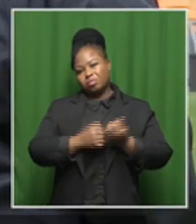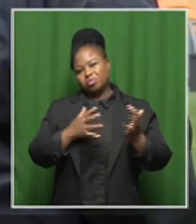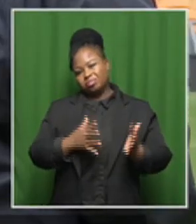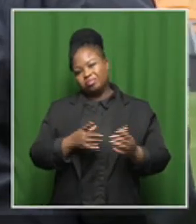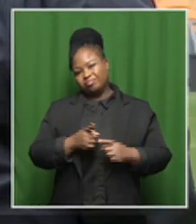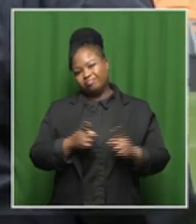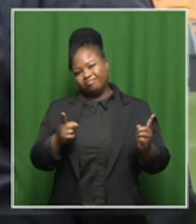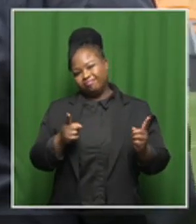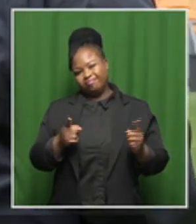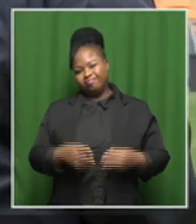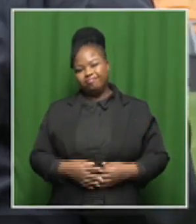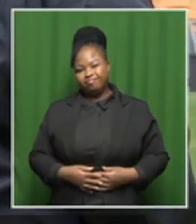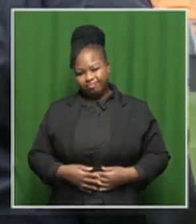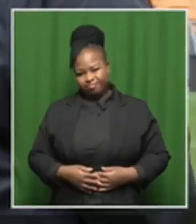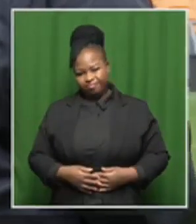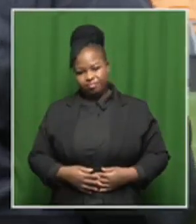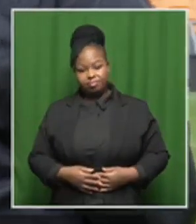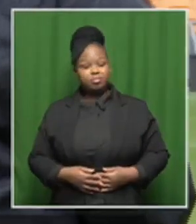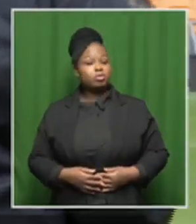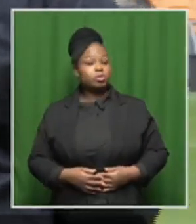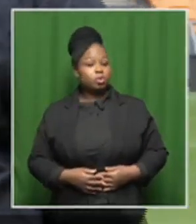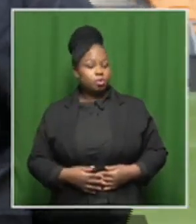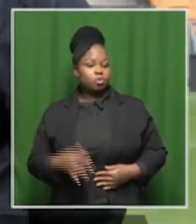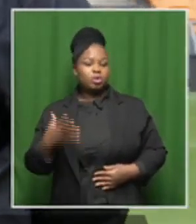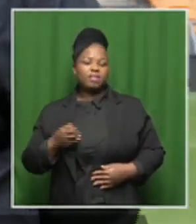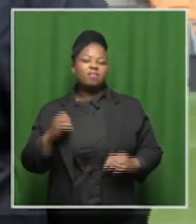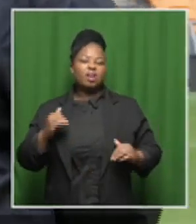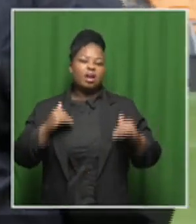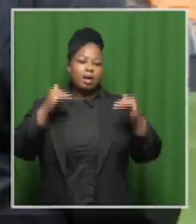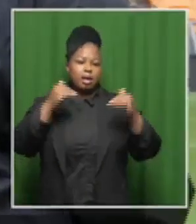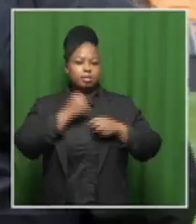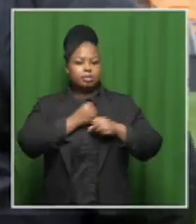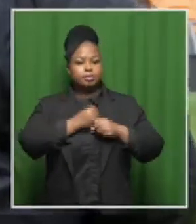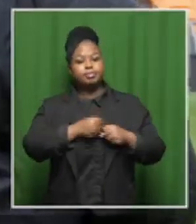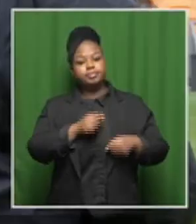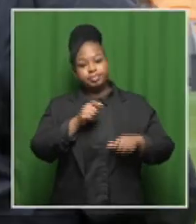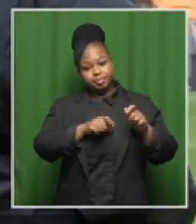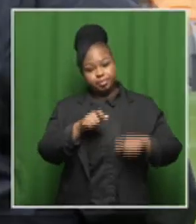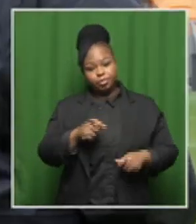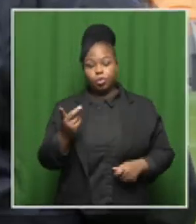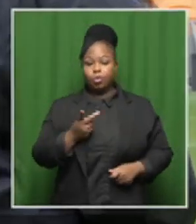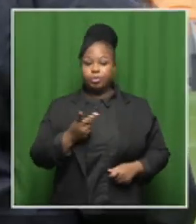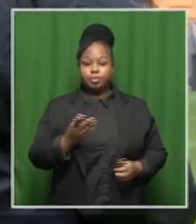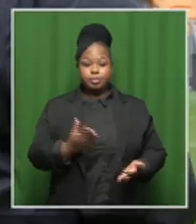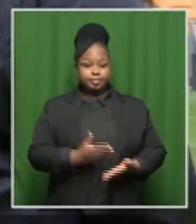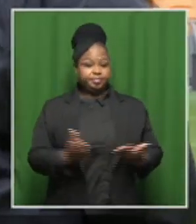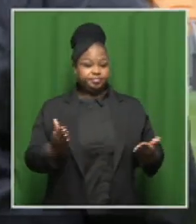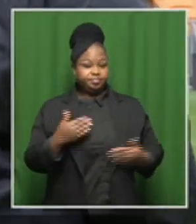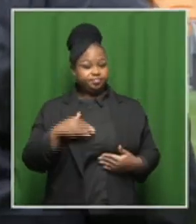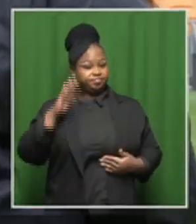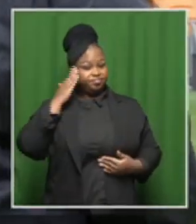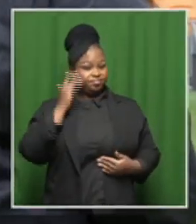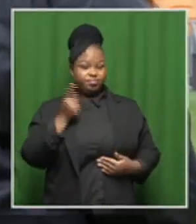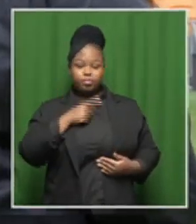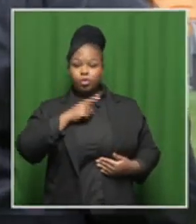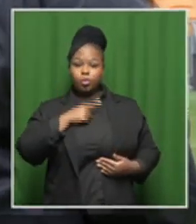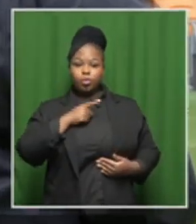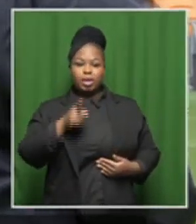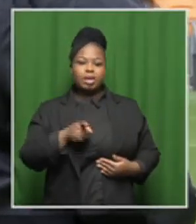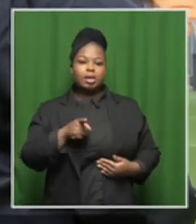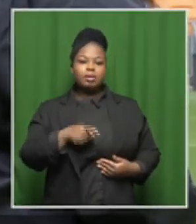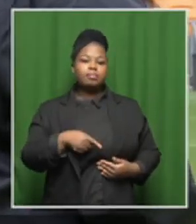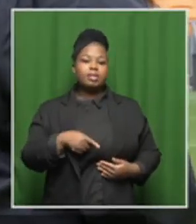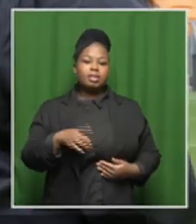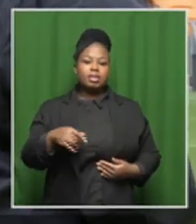and the league to experience. Yes. So you have quite high standards. I think another thing that people maybe don't realize is these hybrid systems are used